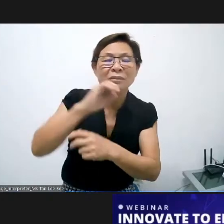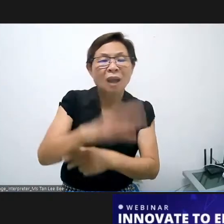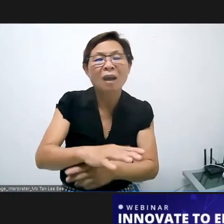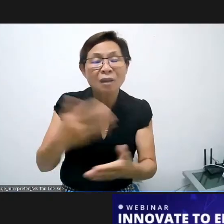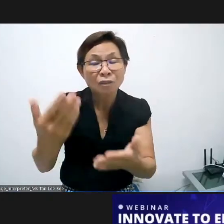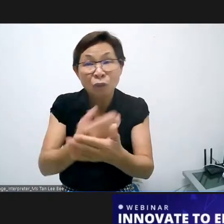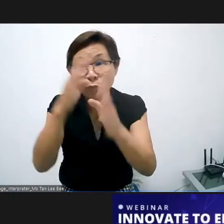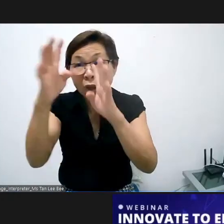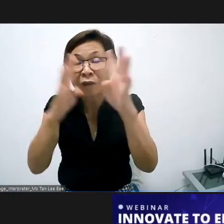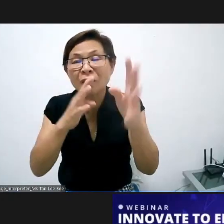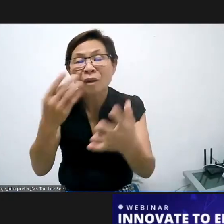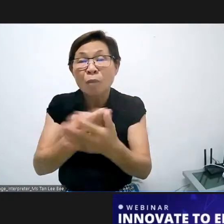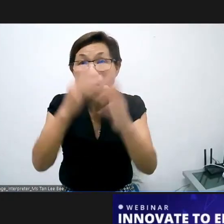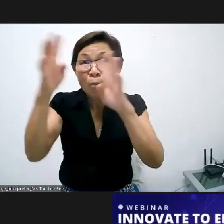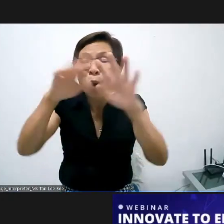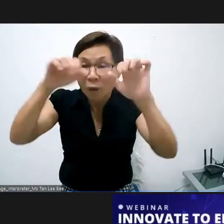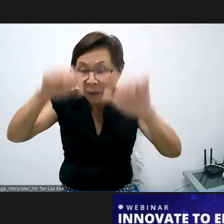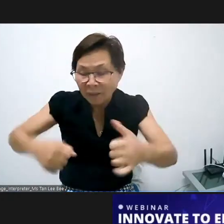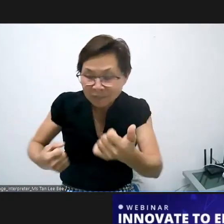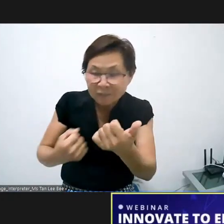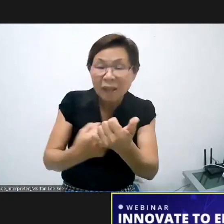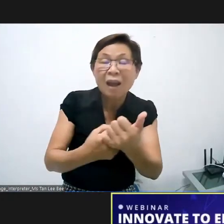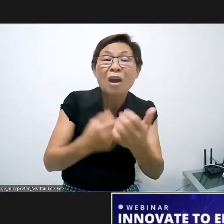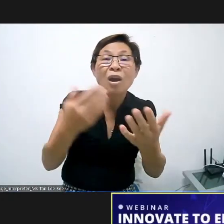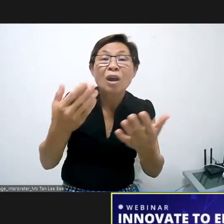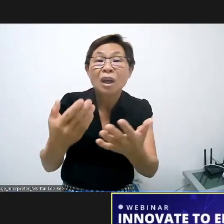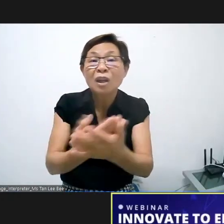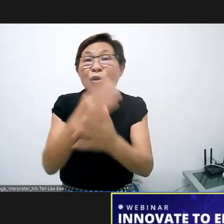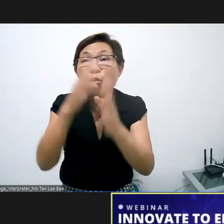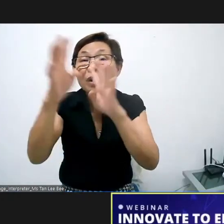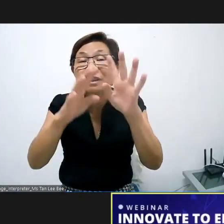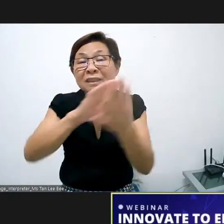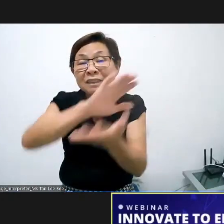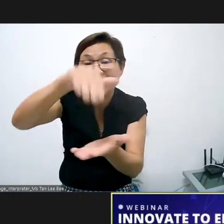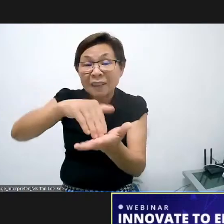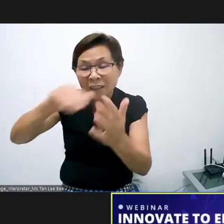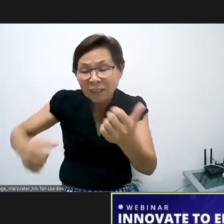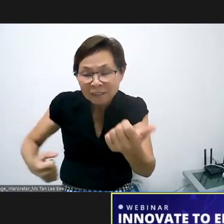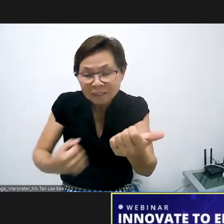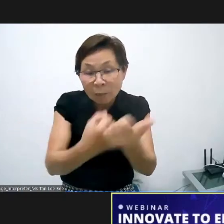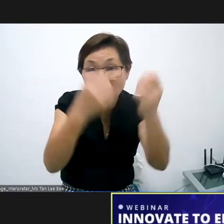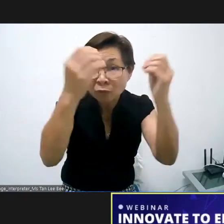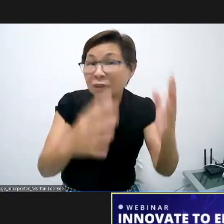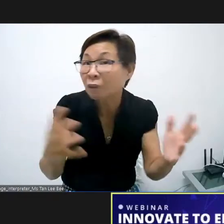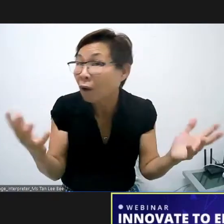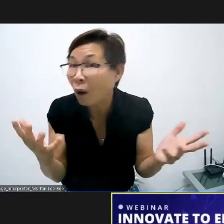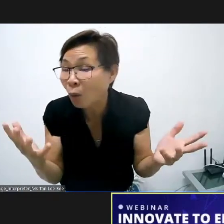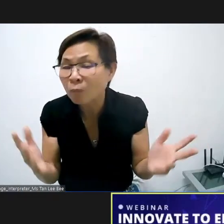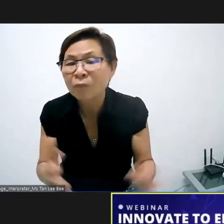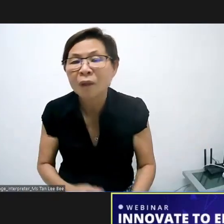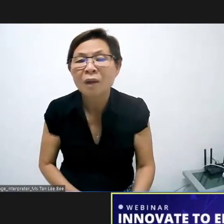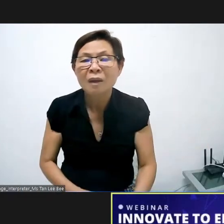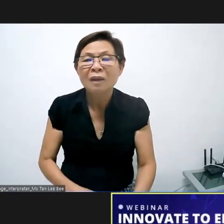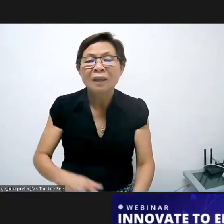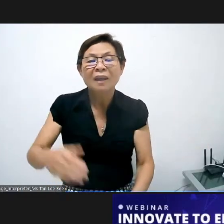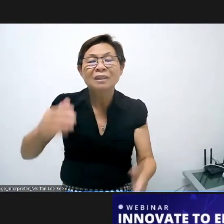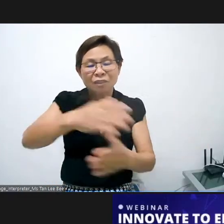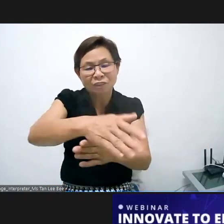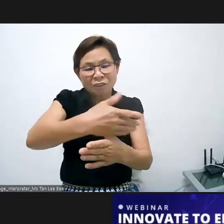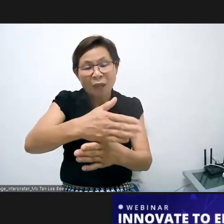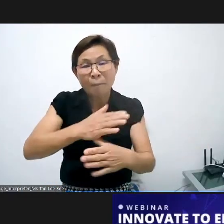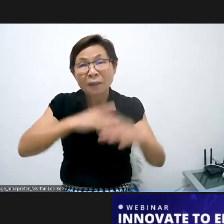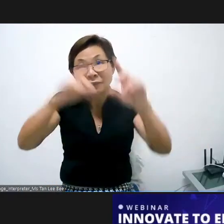can support teachers, Doctor? Okay. Okay, in that case, I will have to present a bit. Can I share my slide now? Yes,